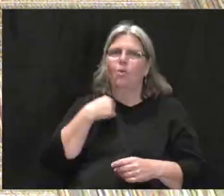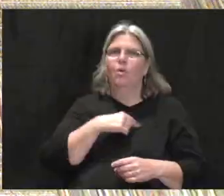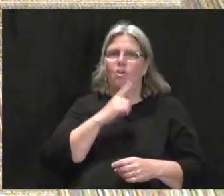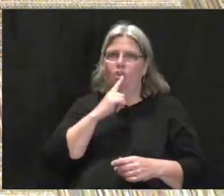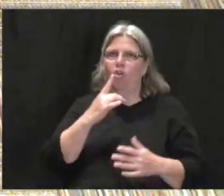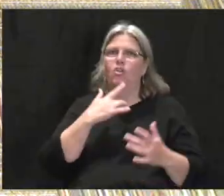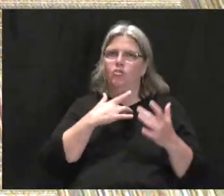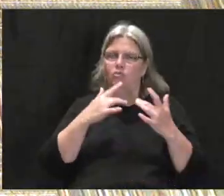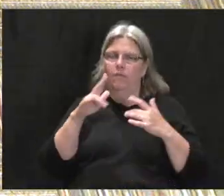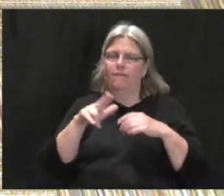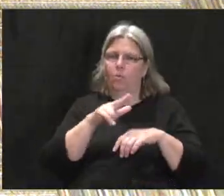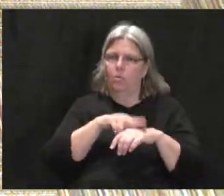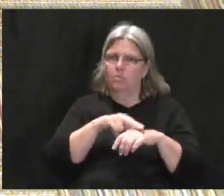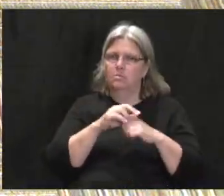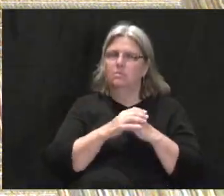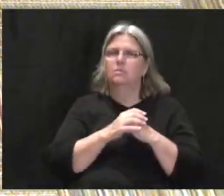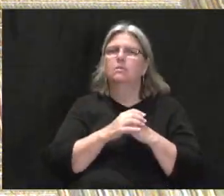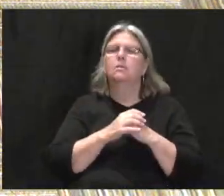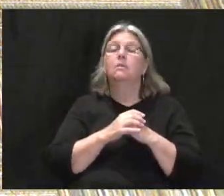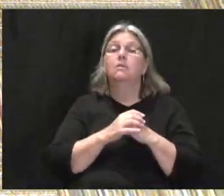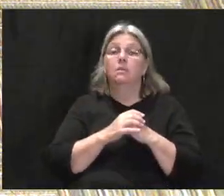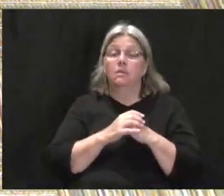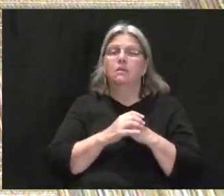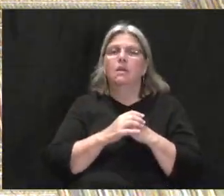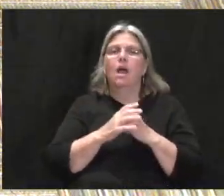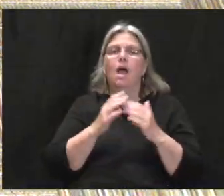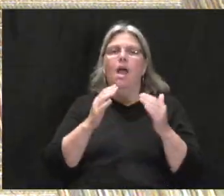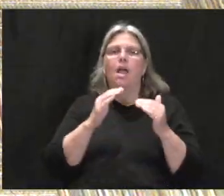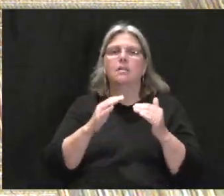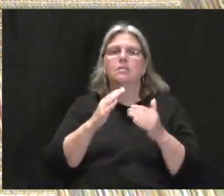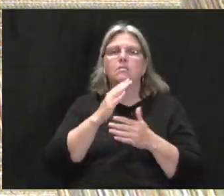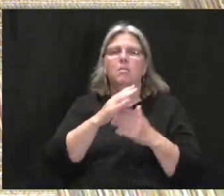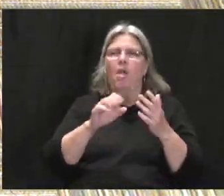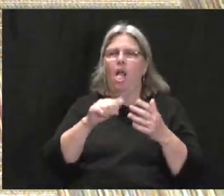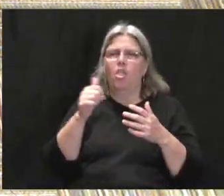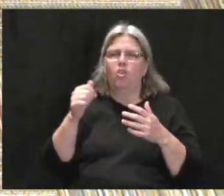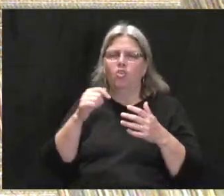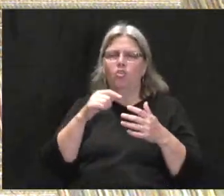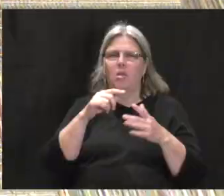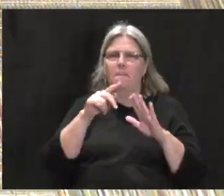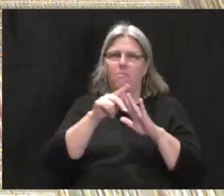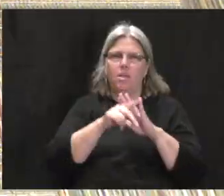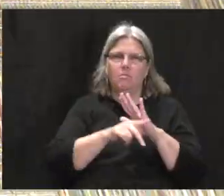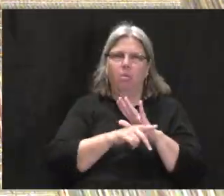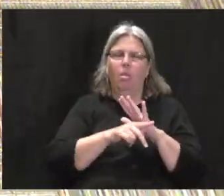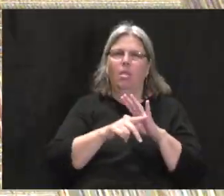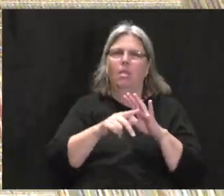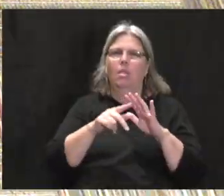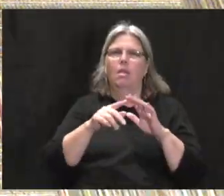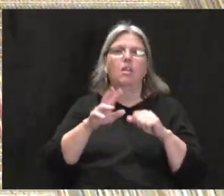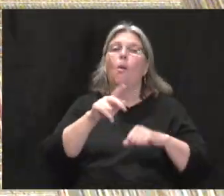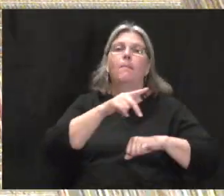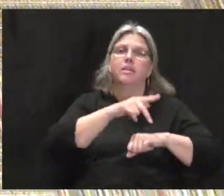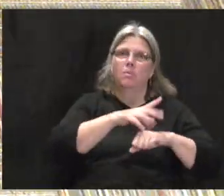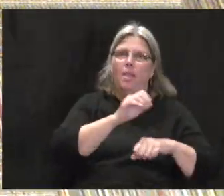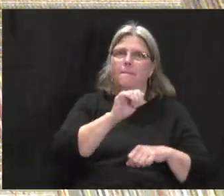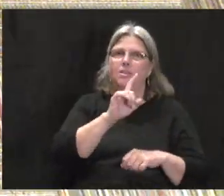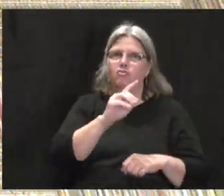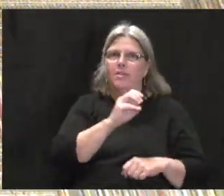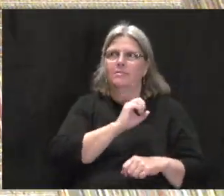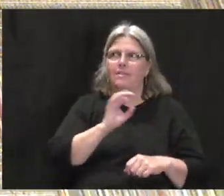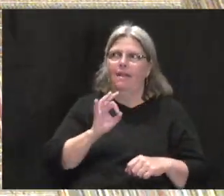have 504 training. Students with ELL services that are not